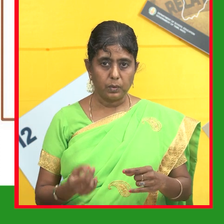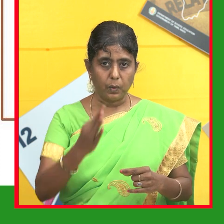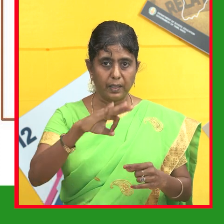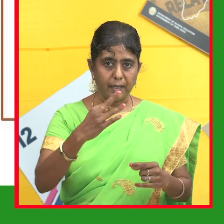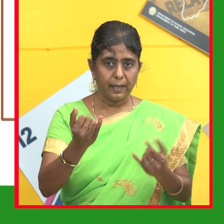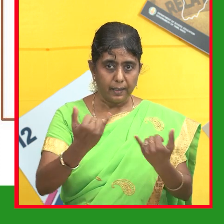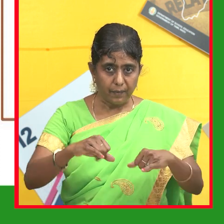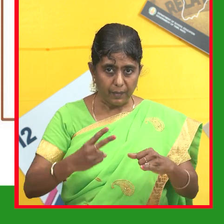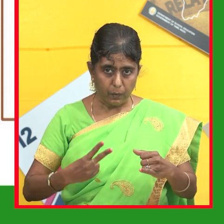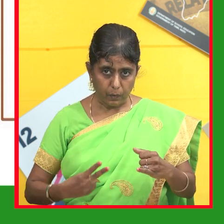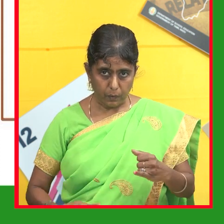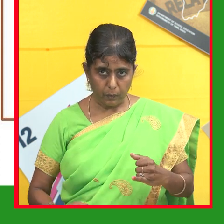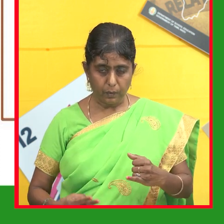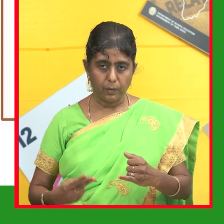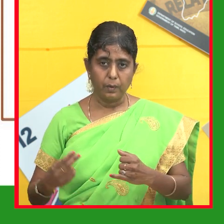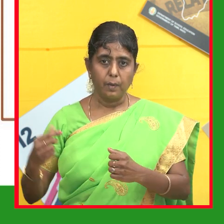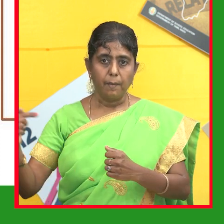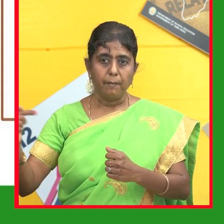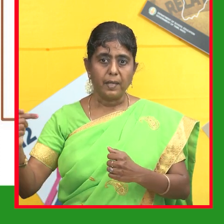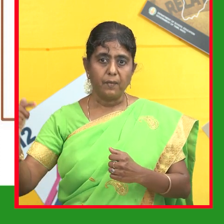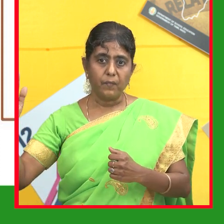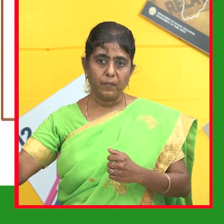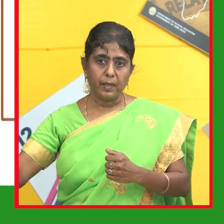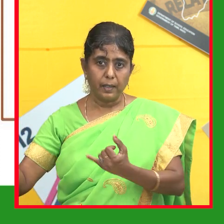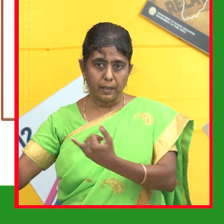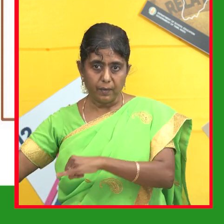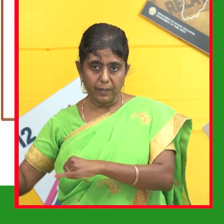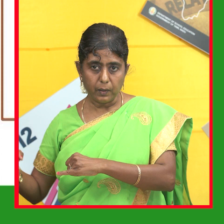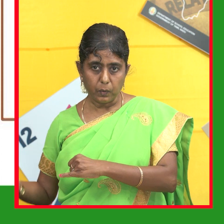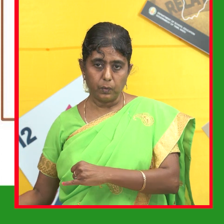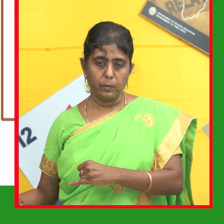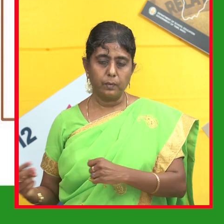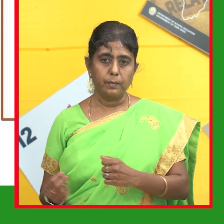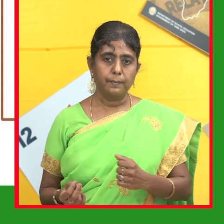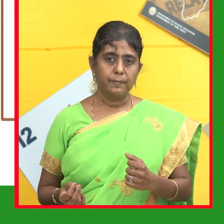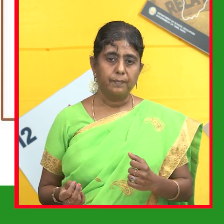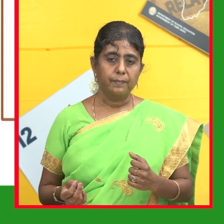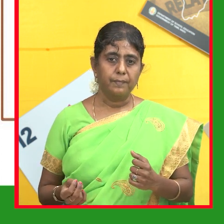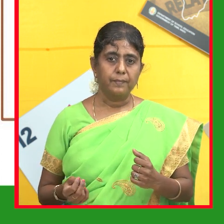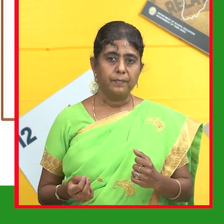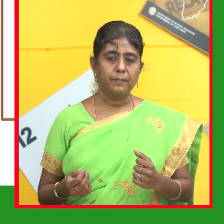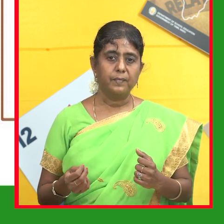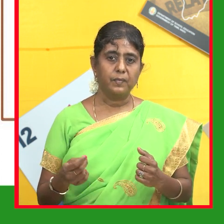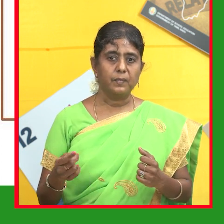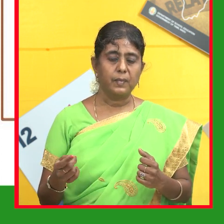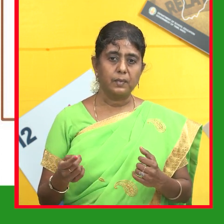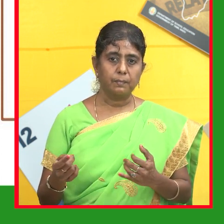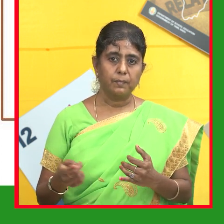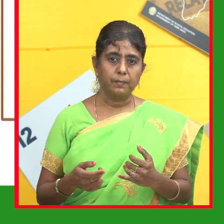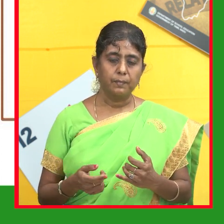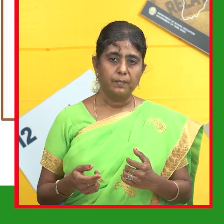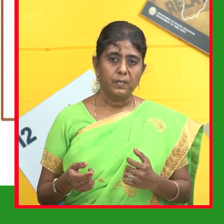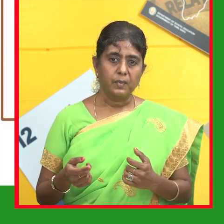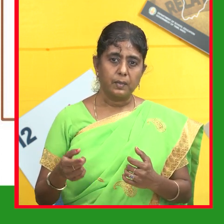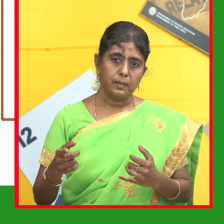2. If the coefficient of x squared is other than 1, so with that number we have to divide. So here we have 2, therefore divided